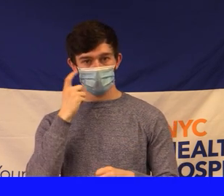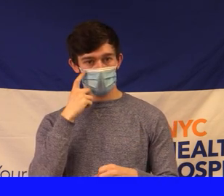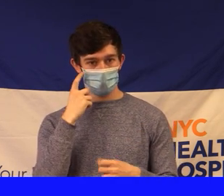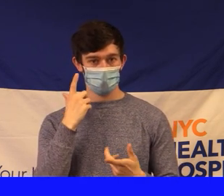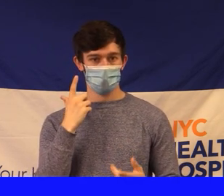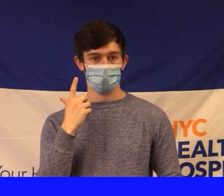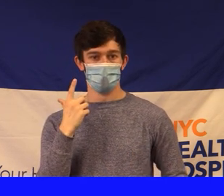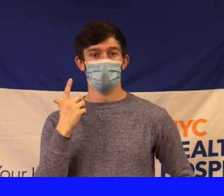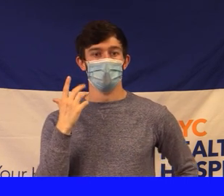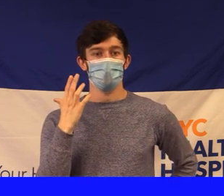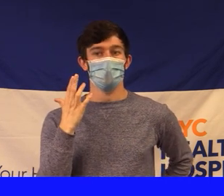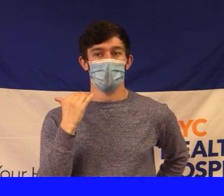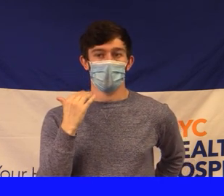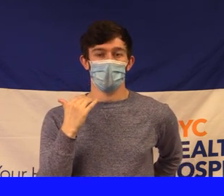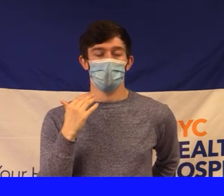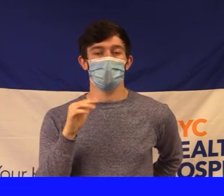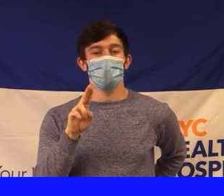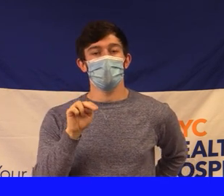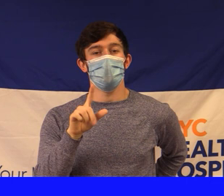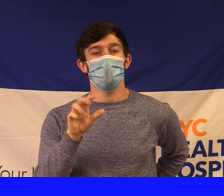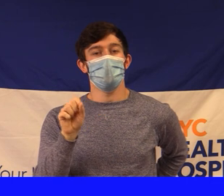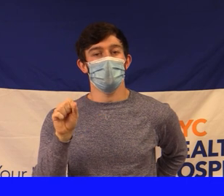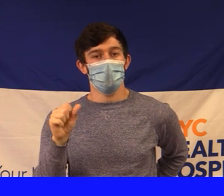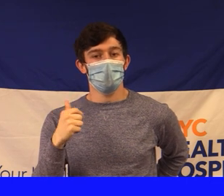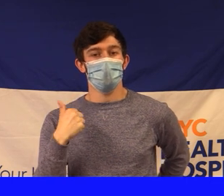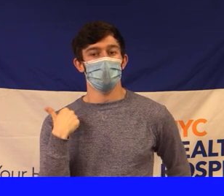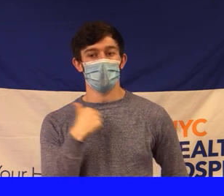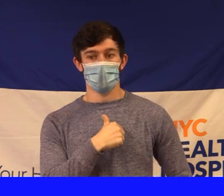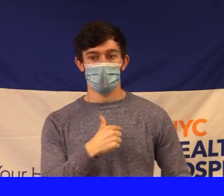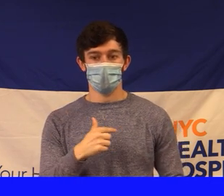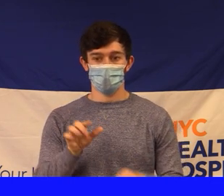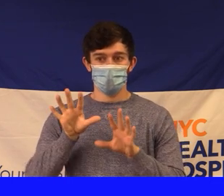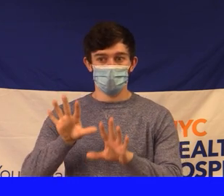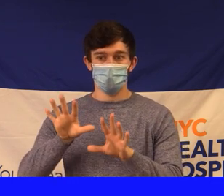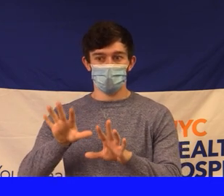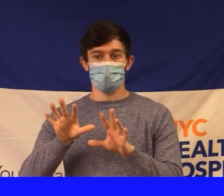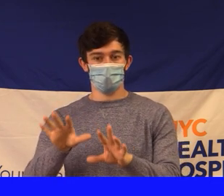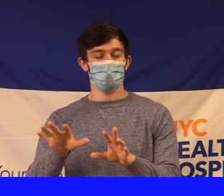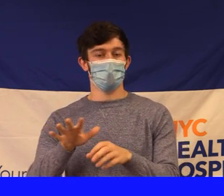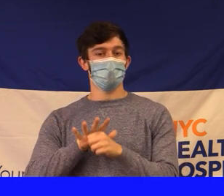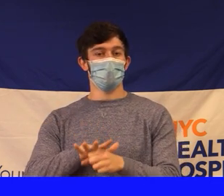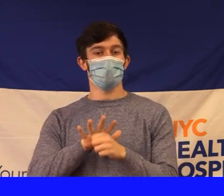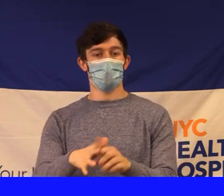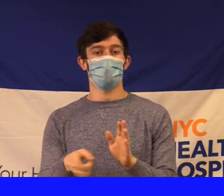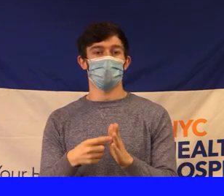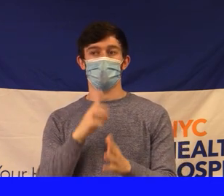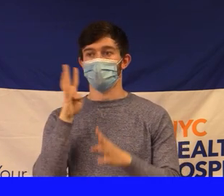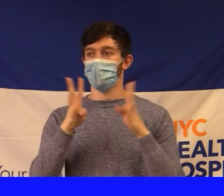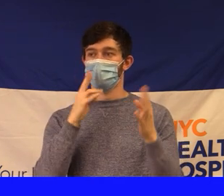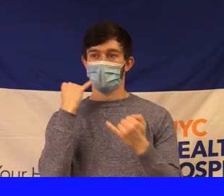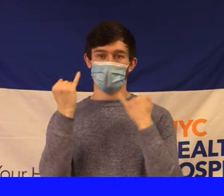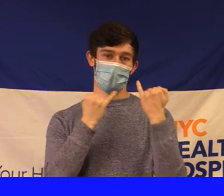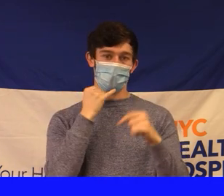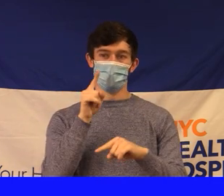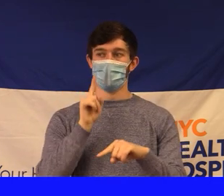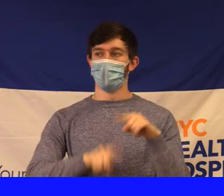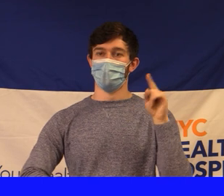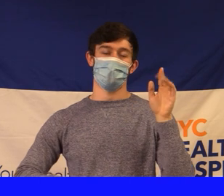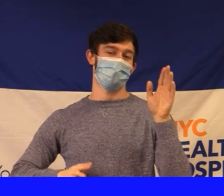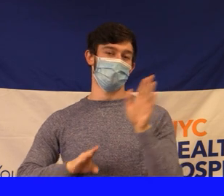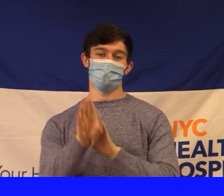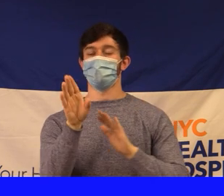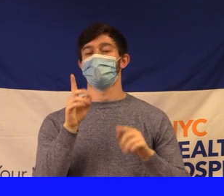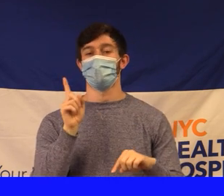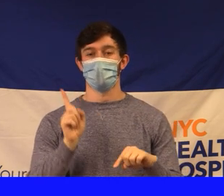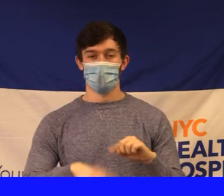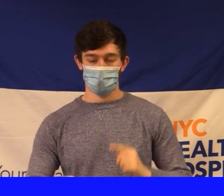that, you know, unless there's some pressure put, sometimes creative ideas don't tend to flourish. And, you know,